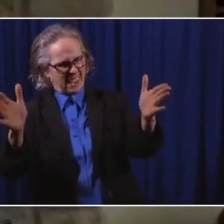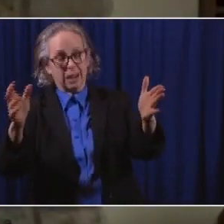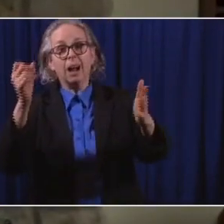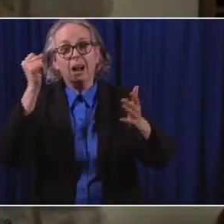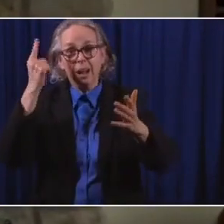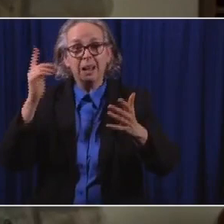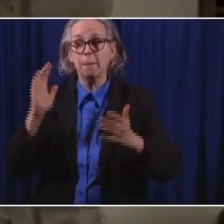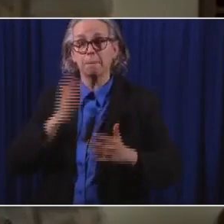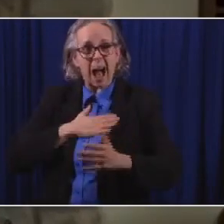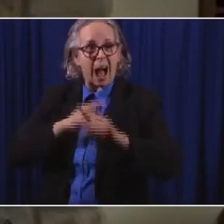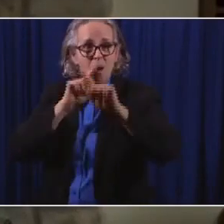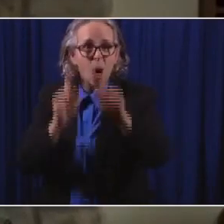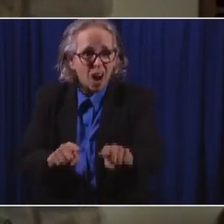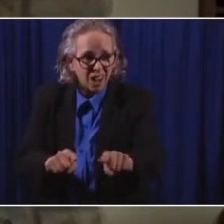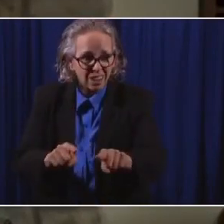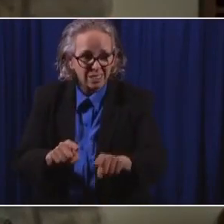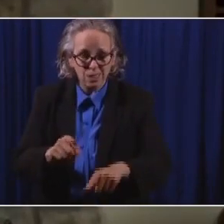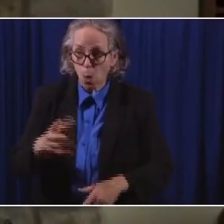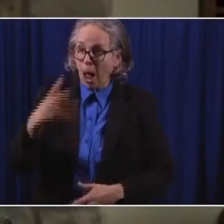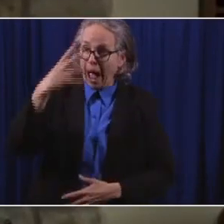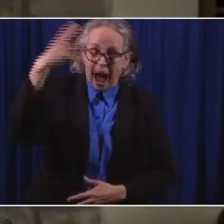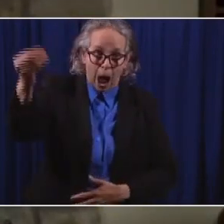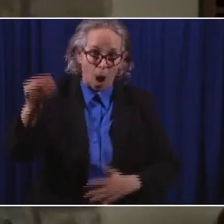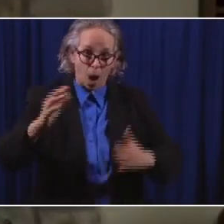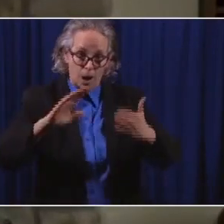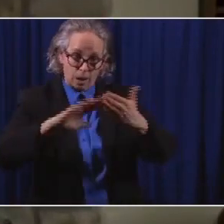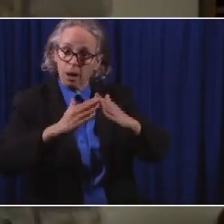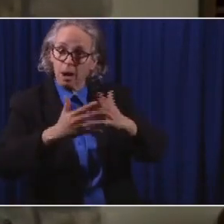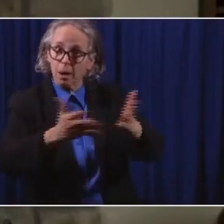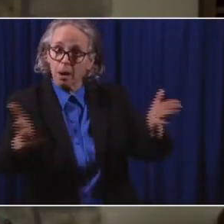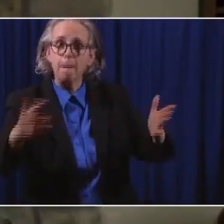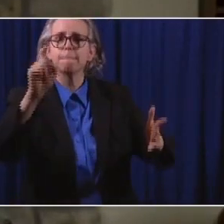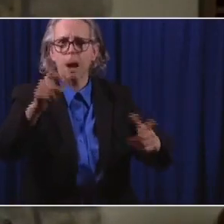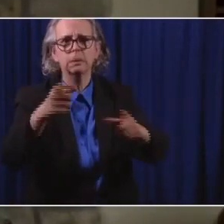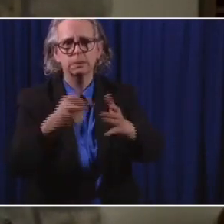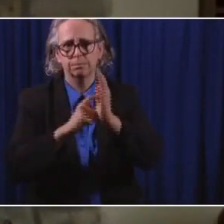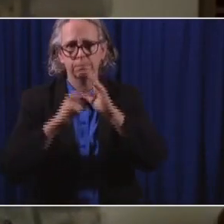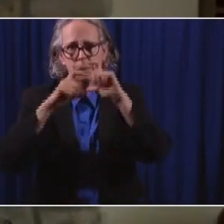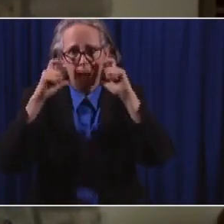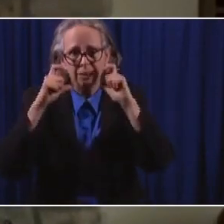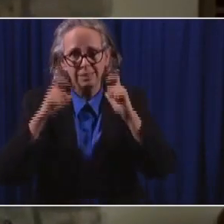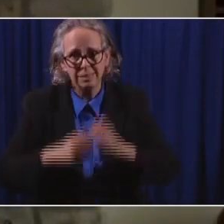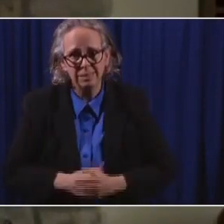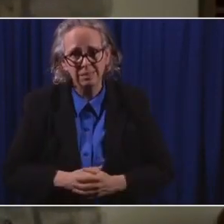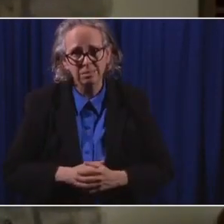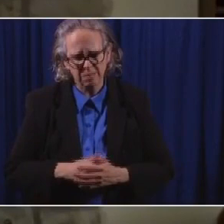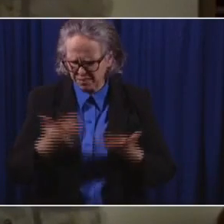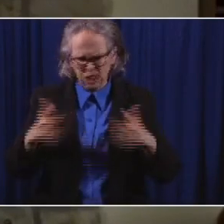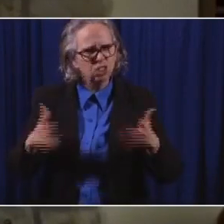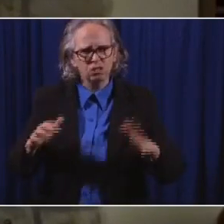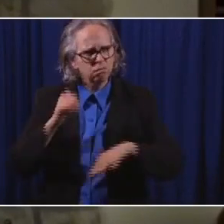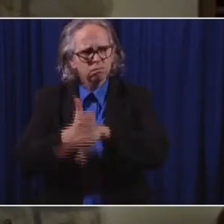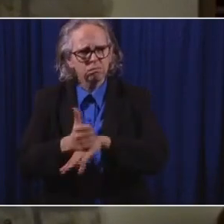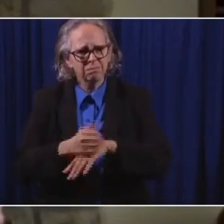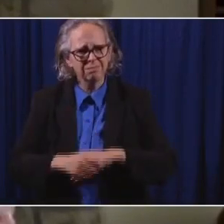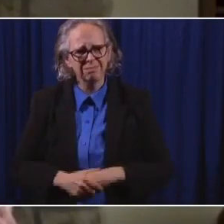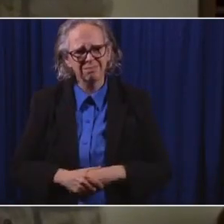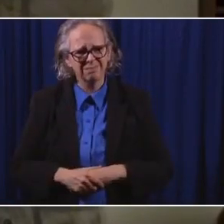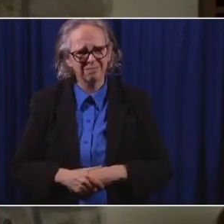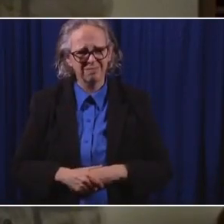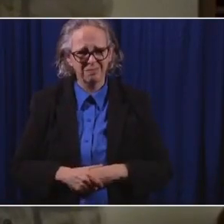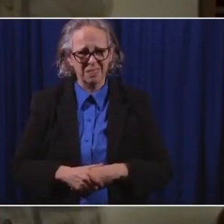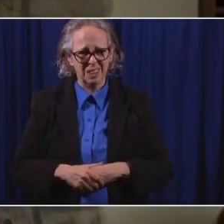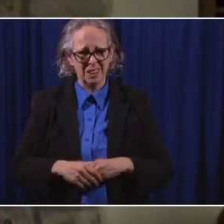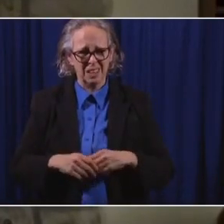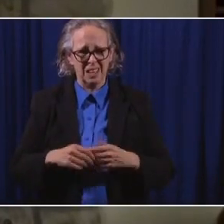in public, you need to have a mask on. Now, we do not have a mask police. And we've had some police